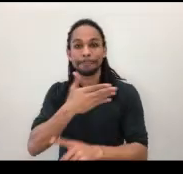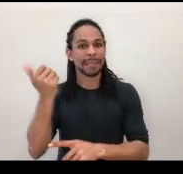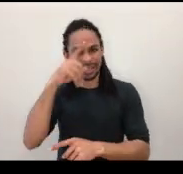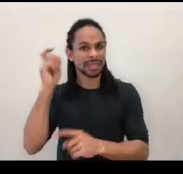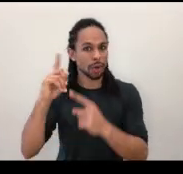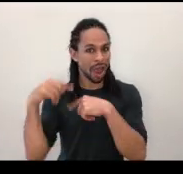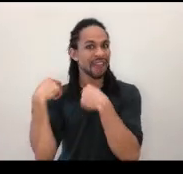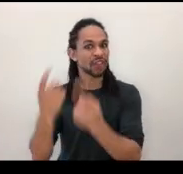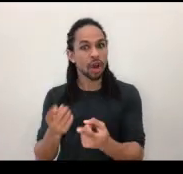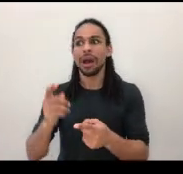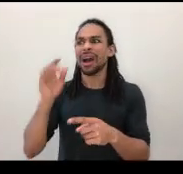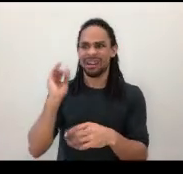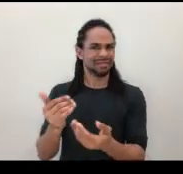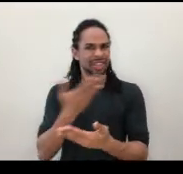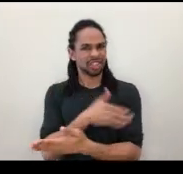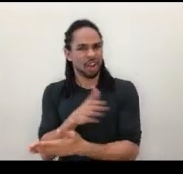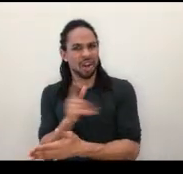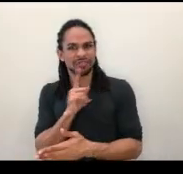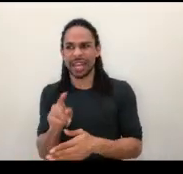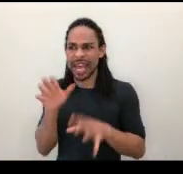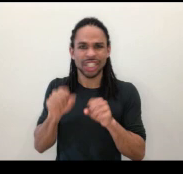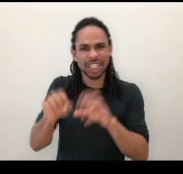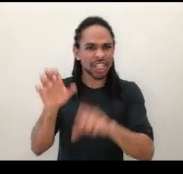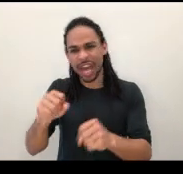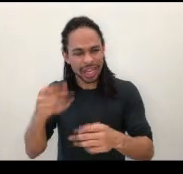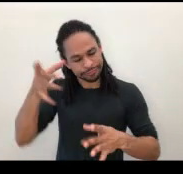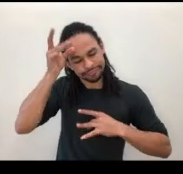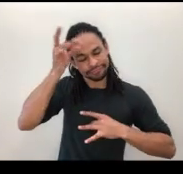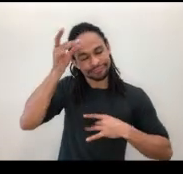way to reinvent and recreate, and it sticks with you.